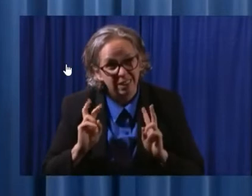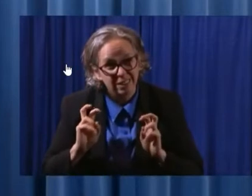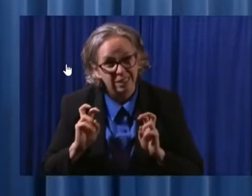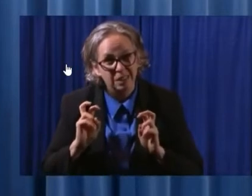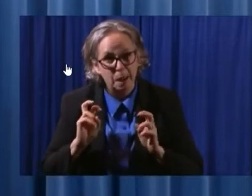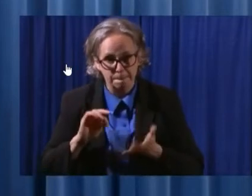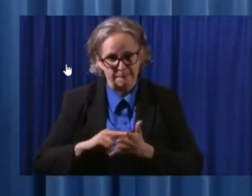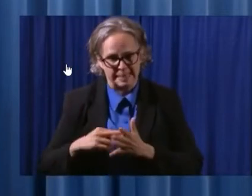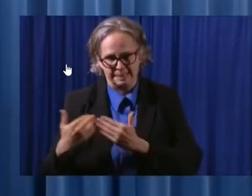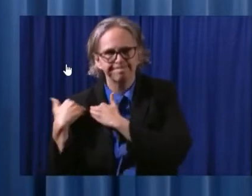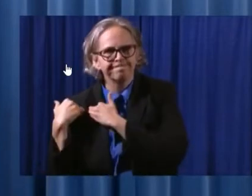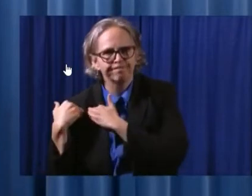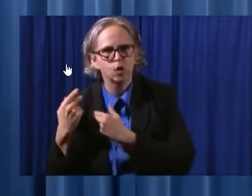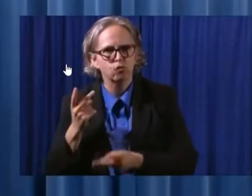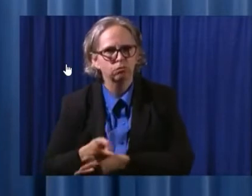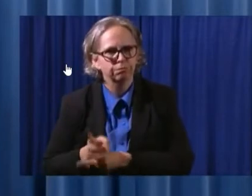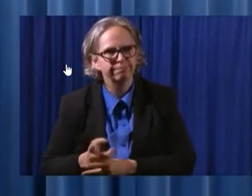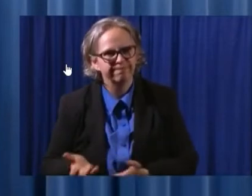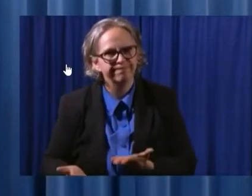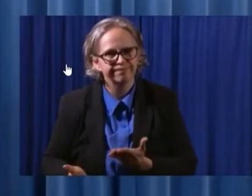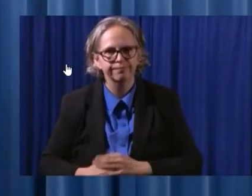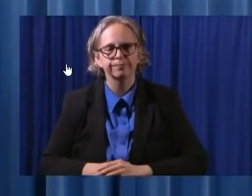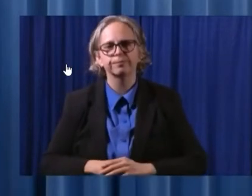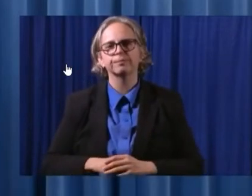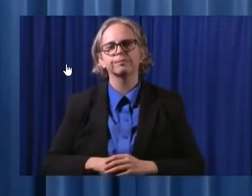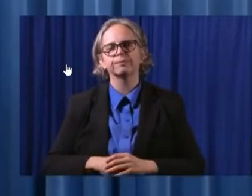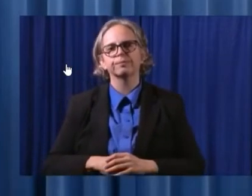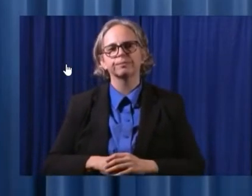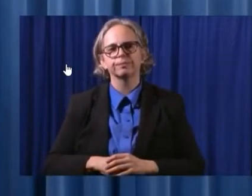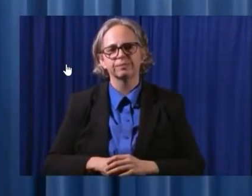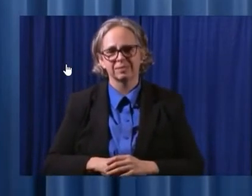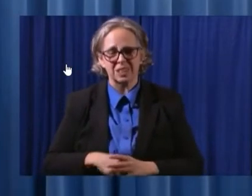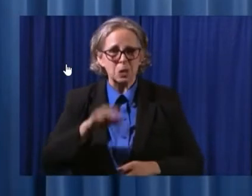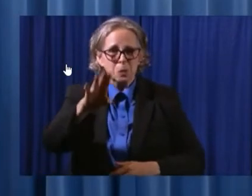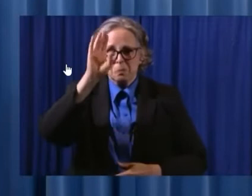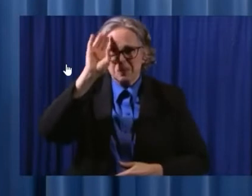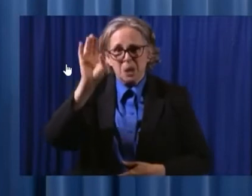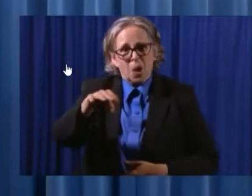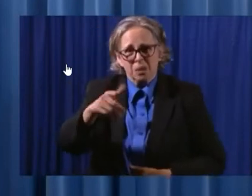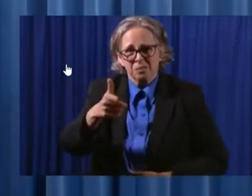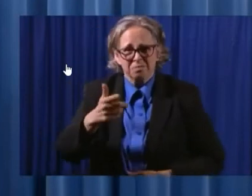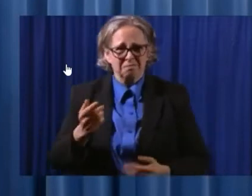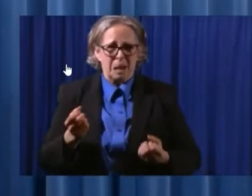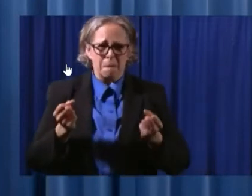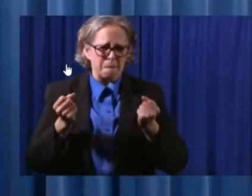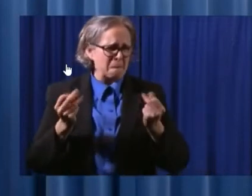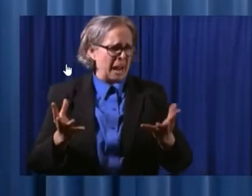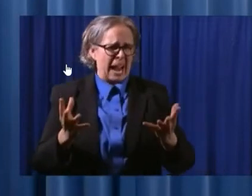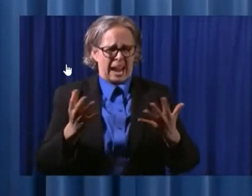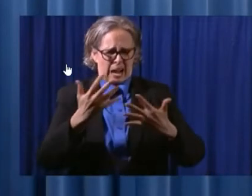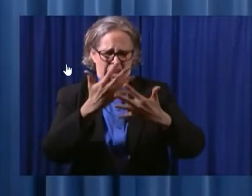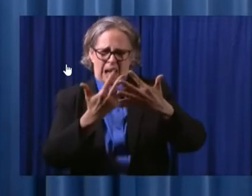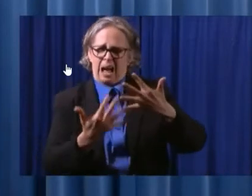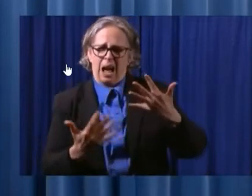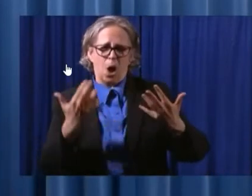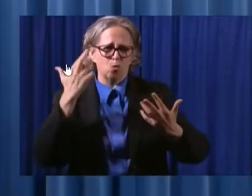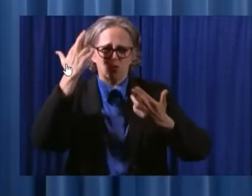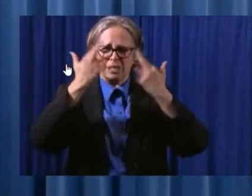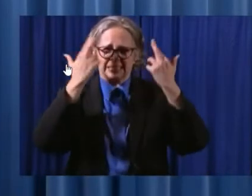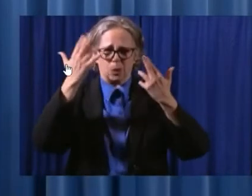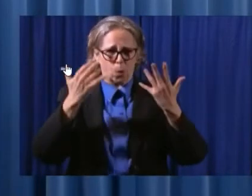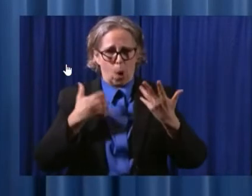to understand that it's important for health reasons and important for all kinds of reasons that our economy move forward and that we not